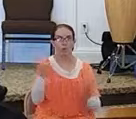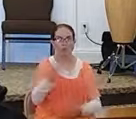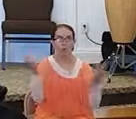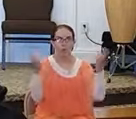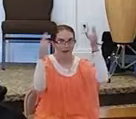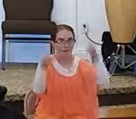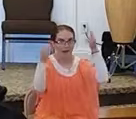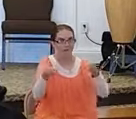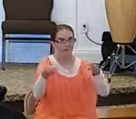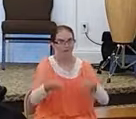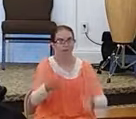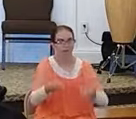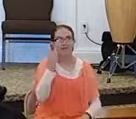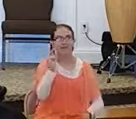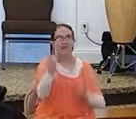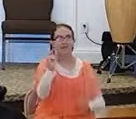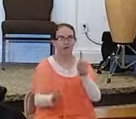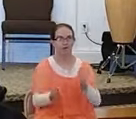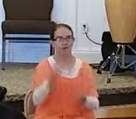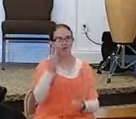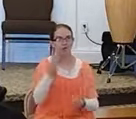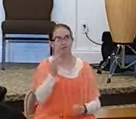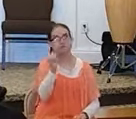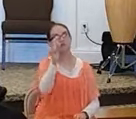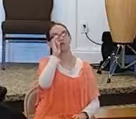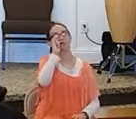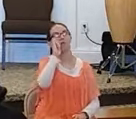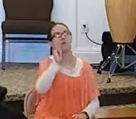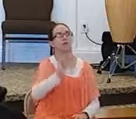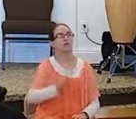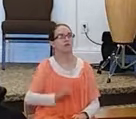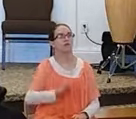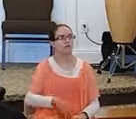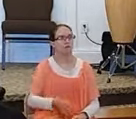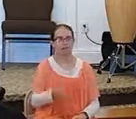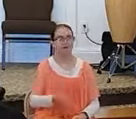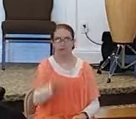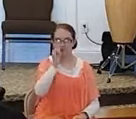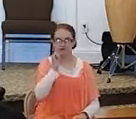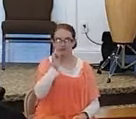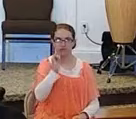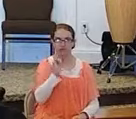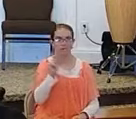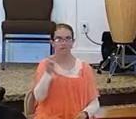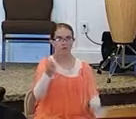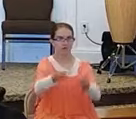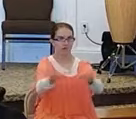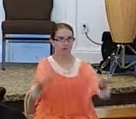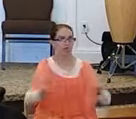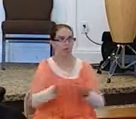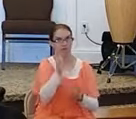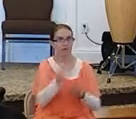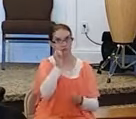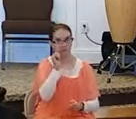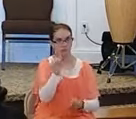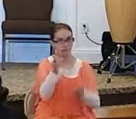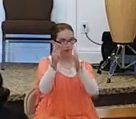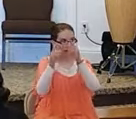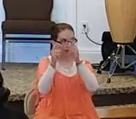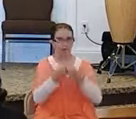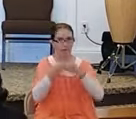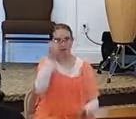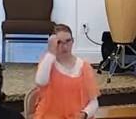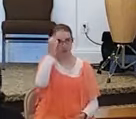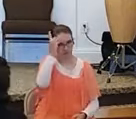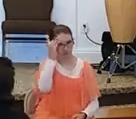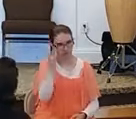on, we see these people, they look like they're drunk. But if they're drunk, first place, if they're drunk, really, how can they even understand?